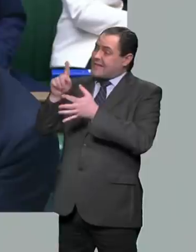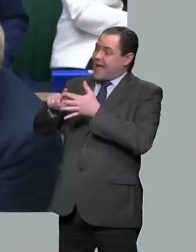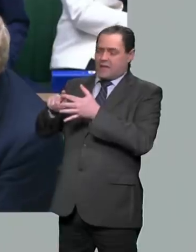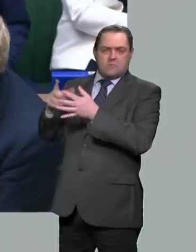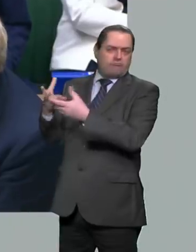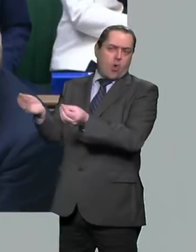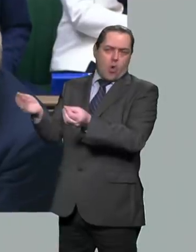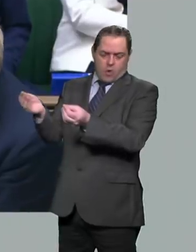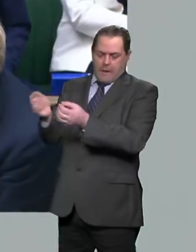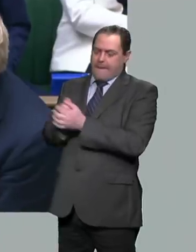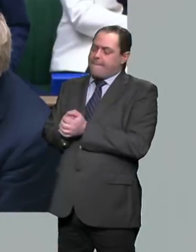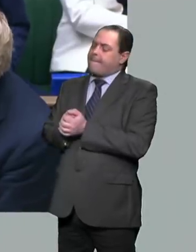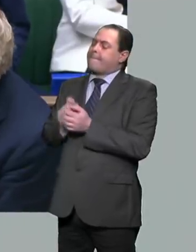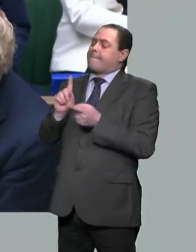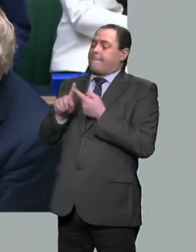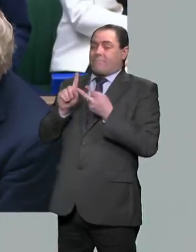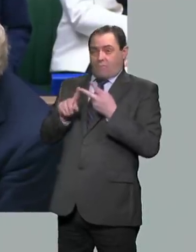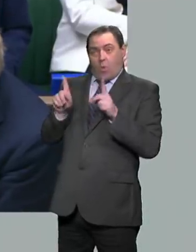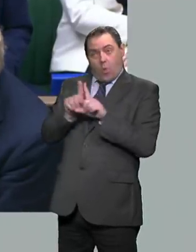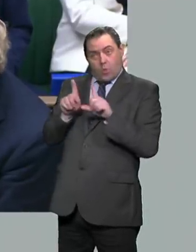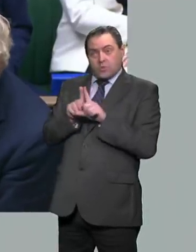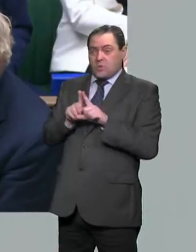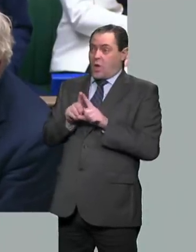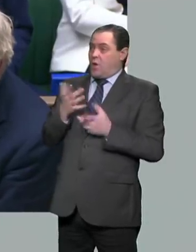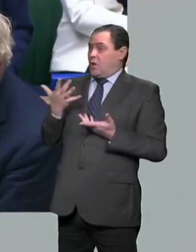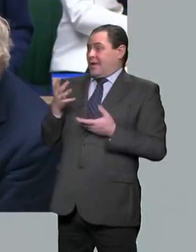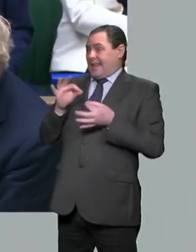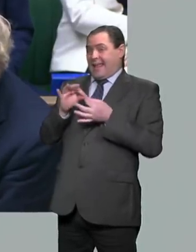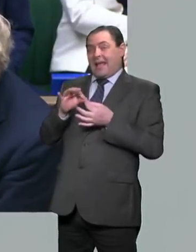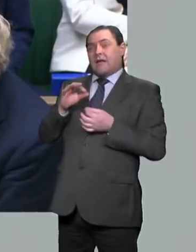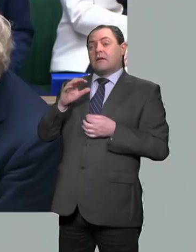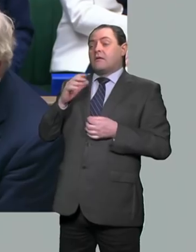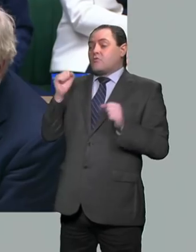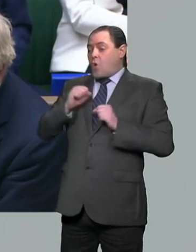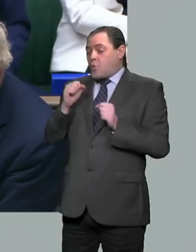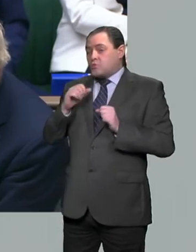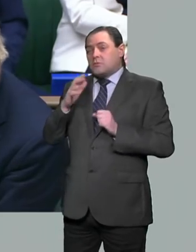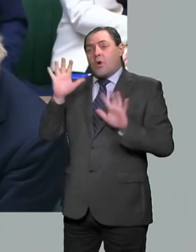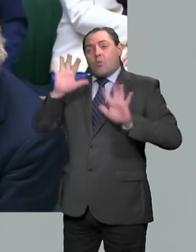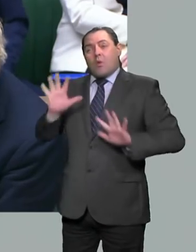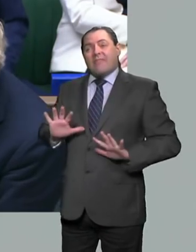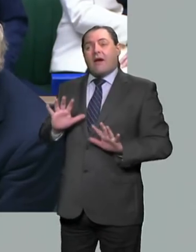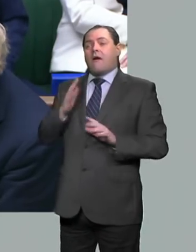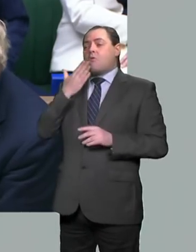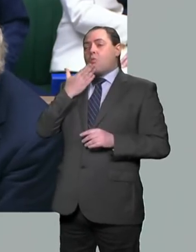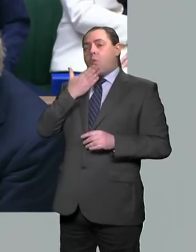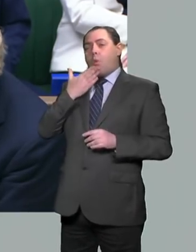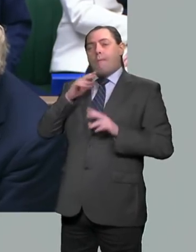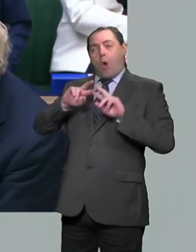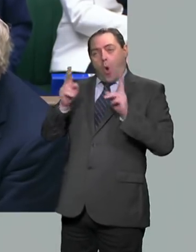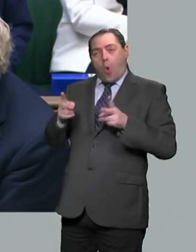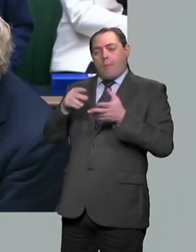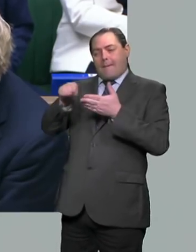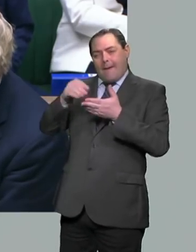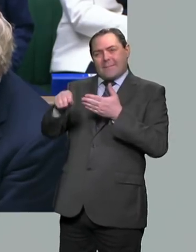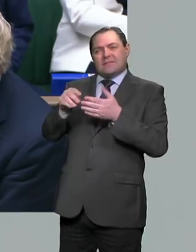said, helping people with the cost of their fuel, Mr. Speaker, with the cold weather payments, the warm homes payments, Mr. Speaker, doing all the things